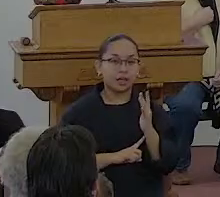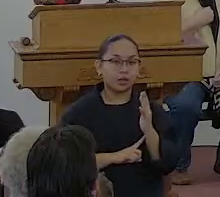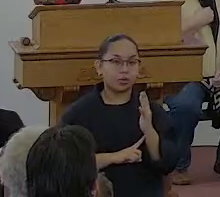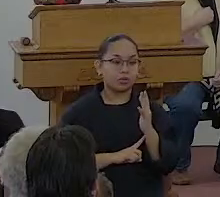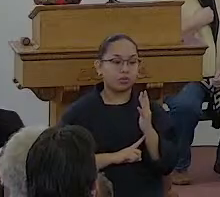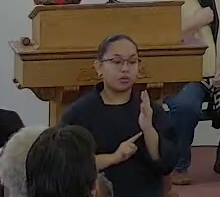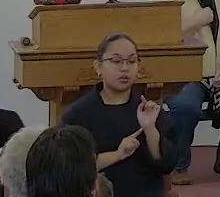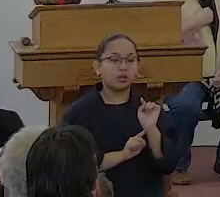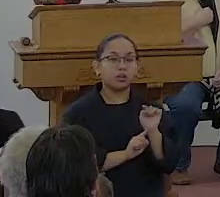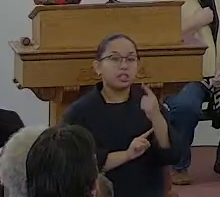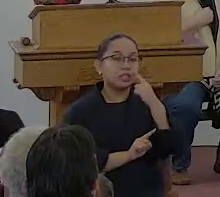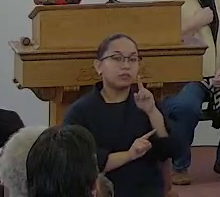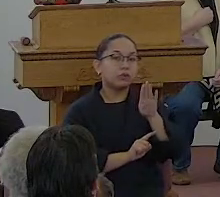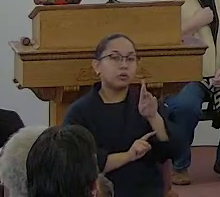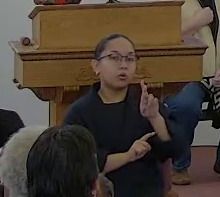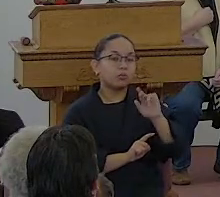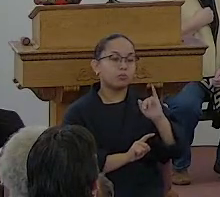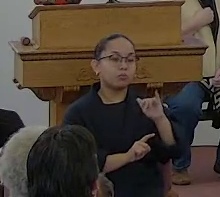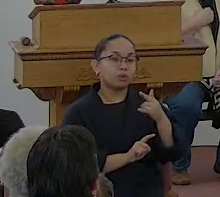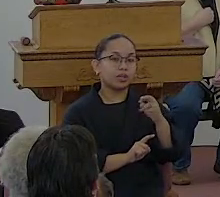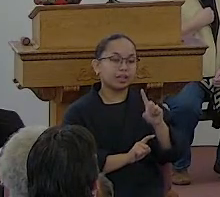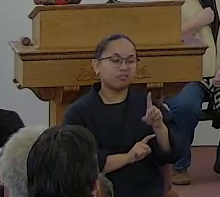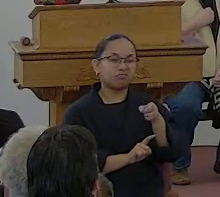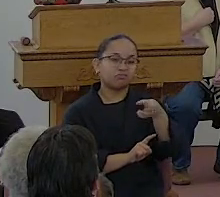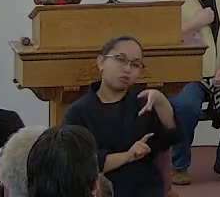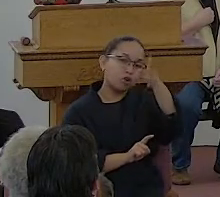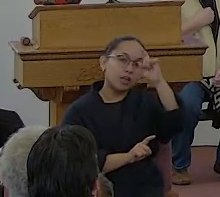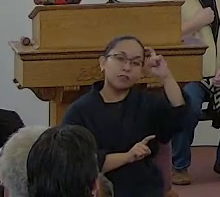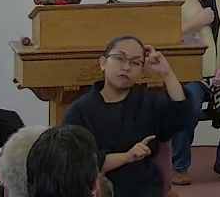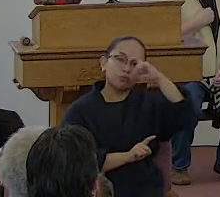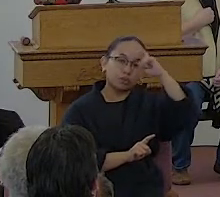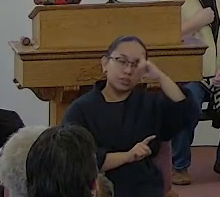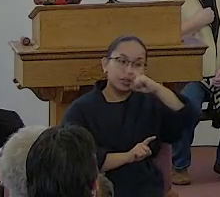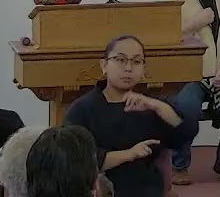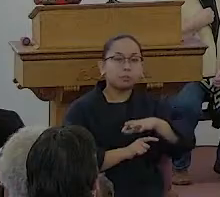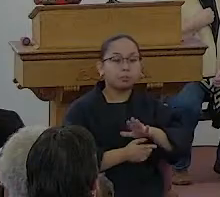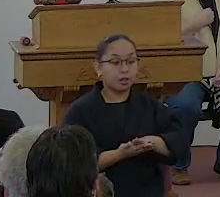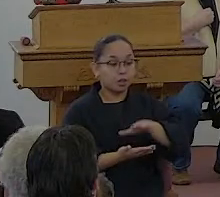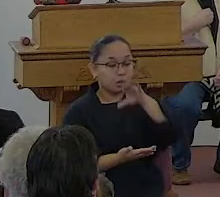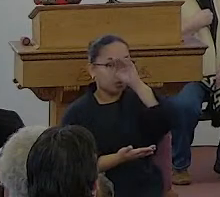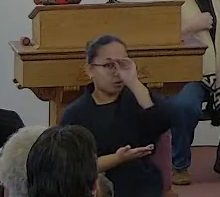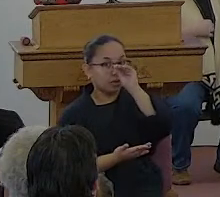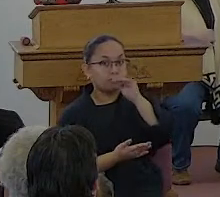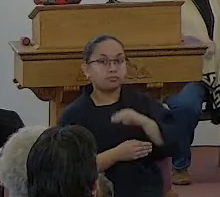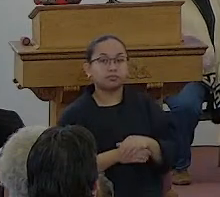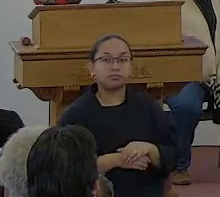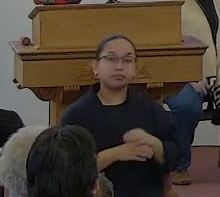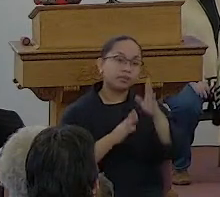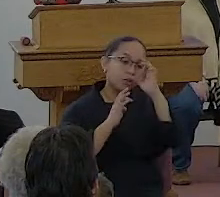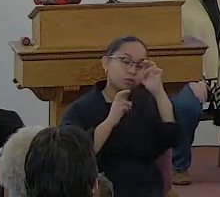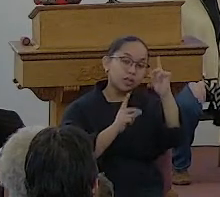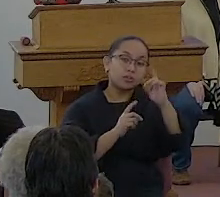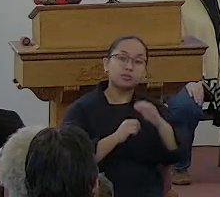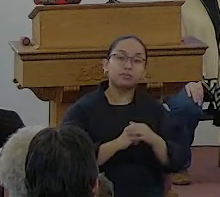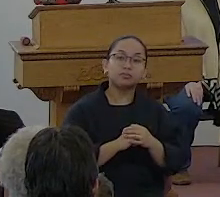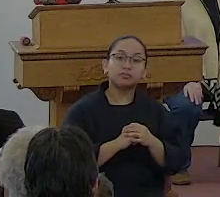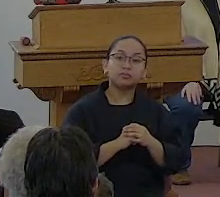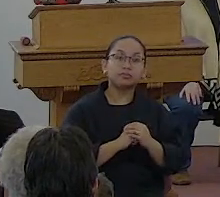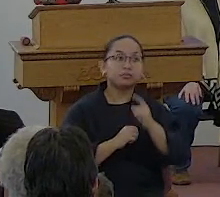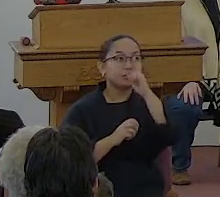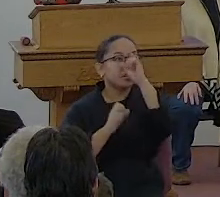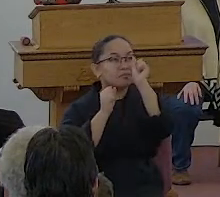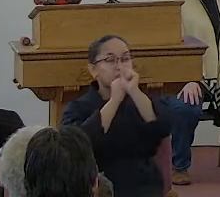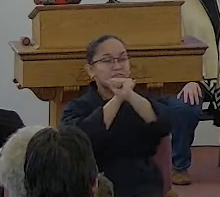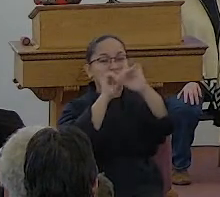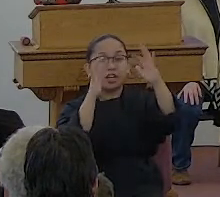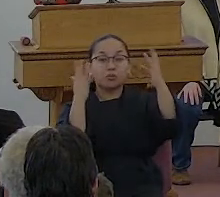This is for Breed as the goddess of wisdom, learning, and education. Imagine the